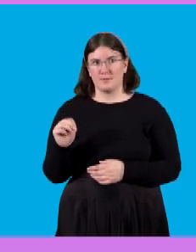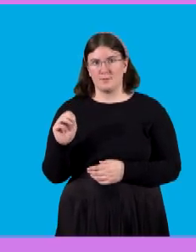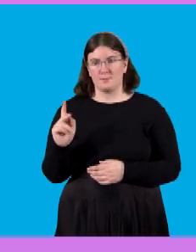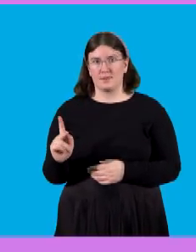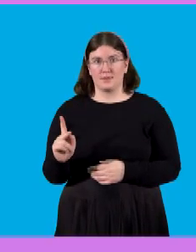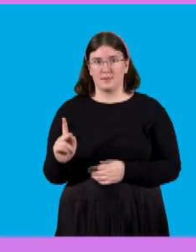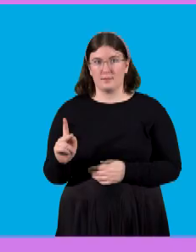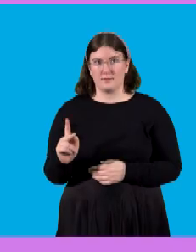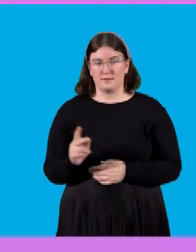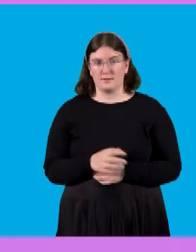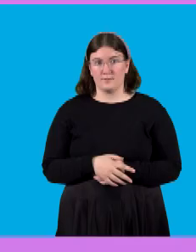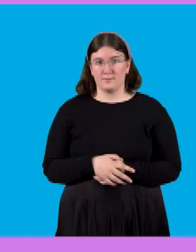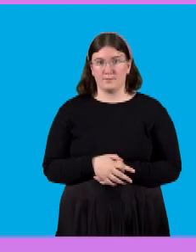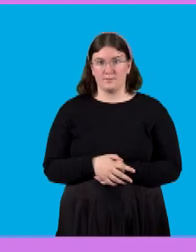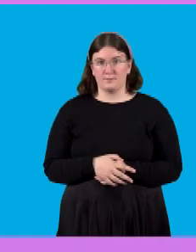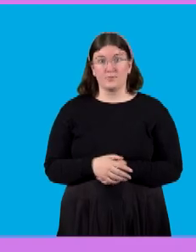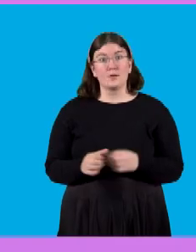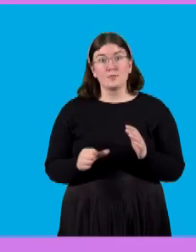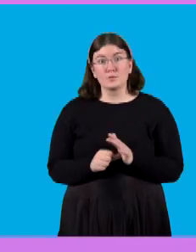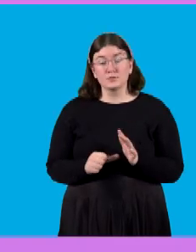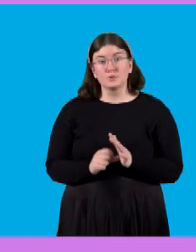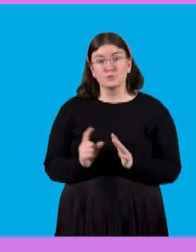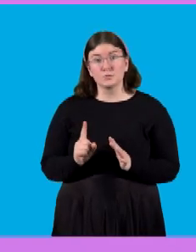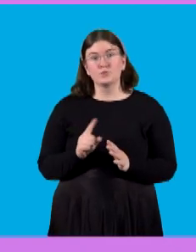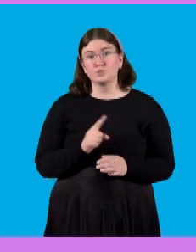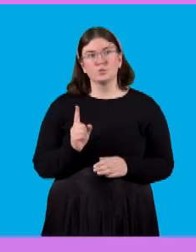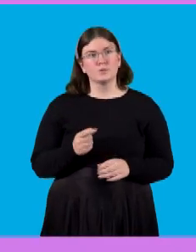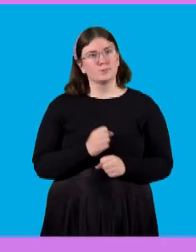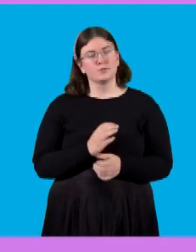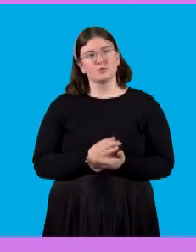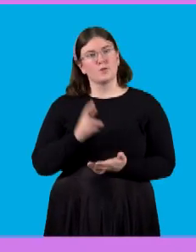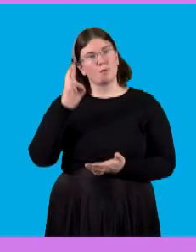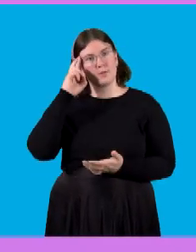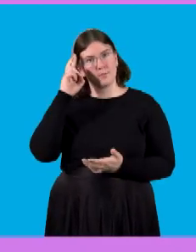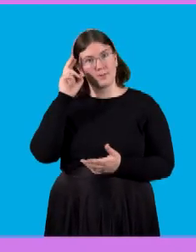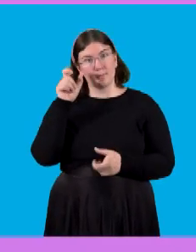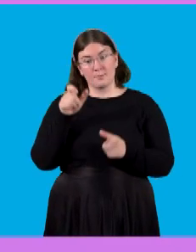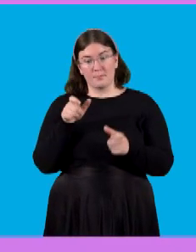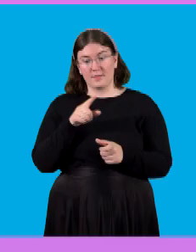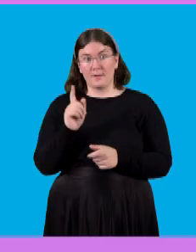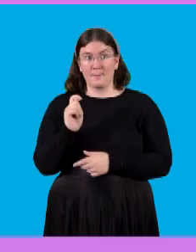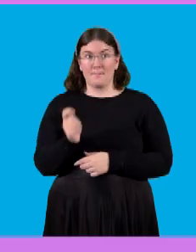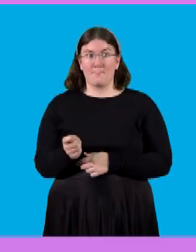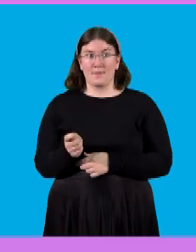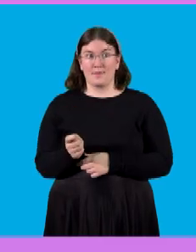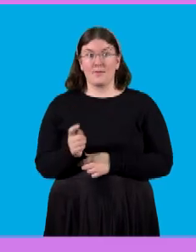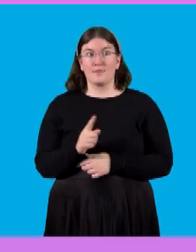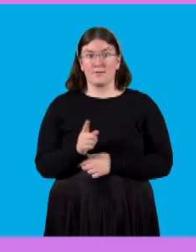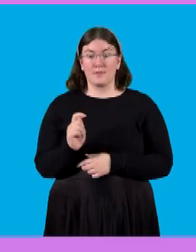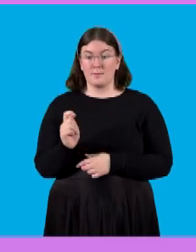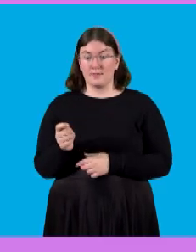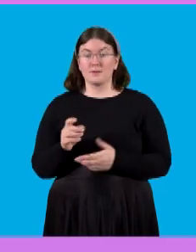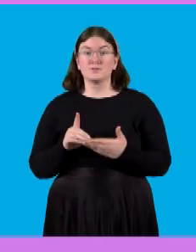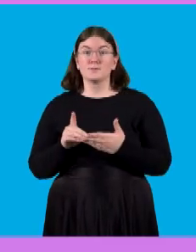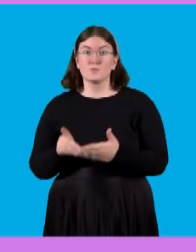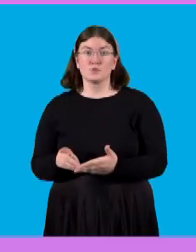1,471.5 ZMKs. Guys, what is important here? Remember, these guys, they paid. Okay,